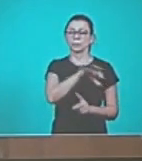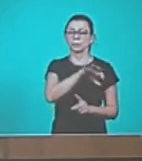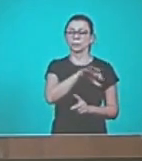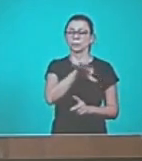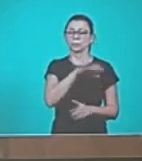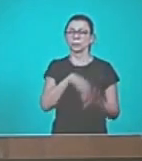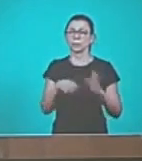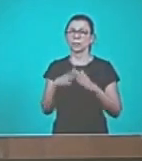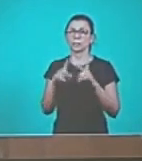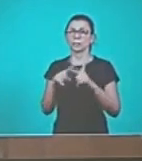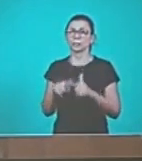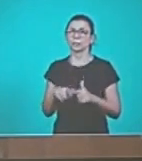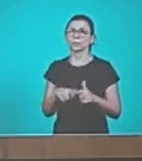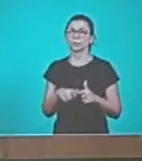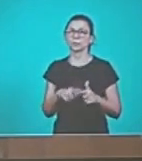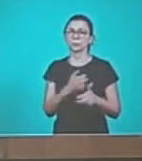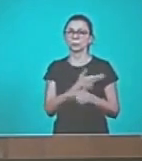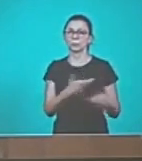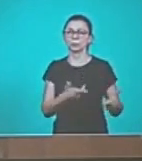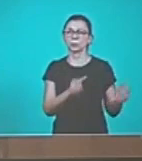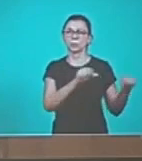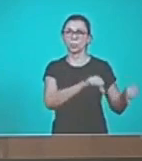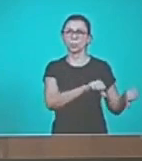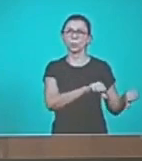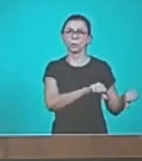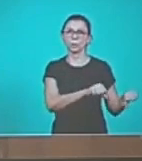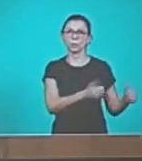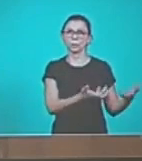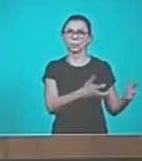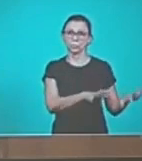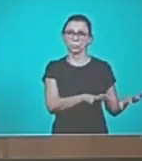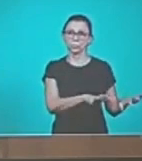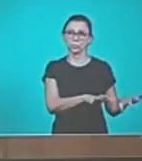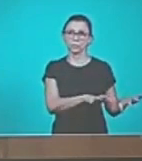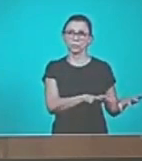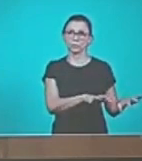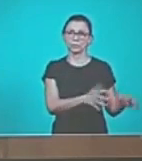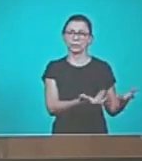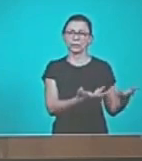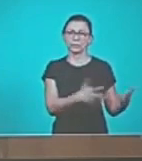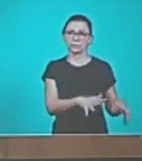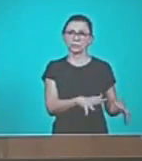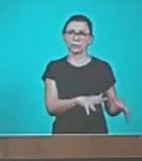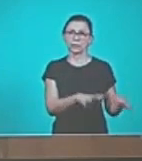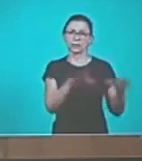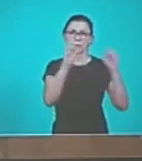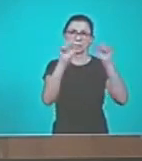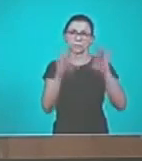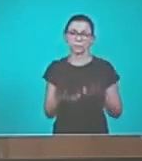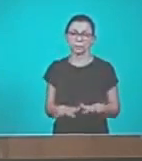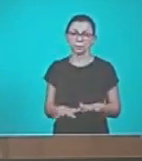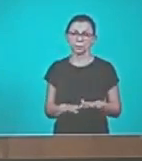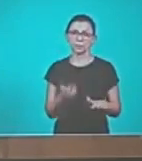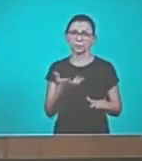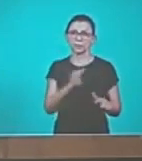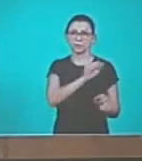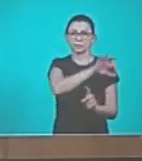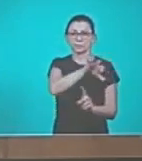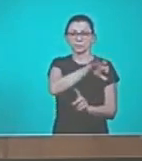They come up with something here and there, whatever he never want, now he wants. So be careful.